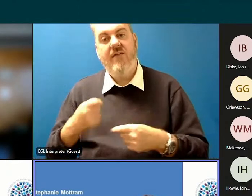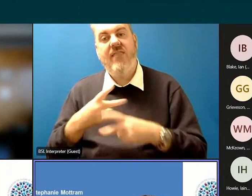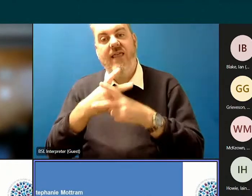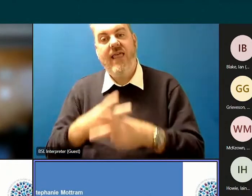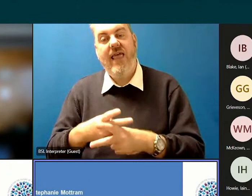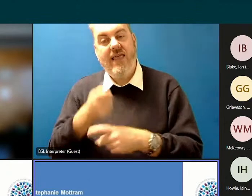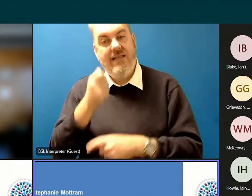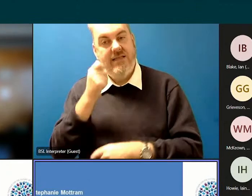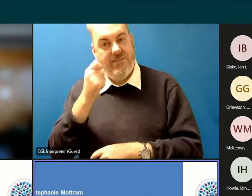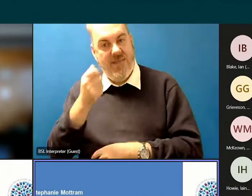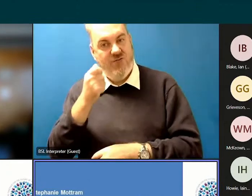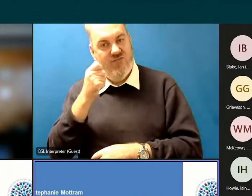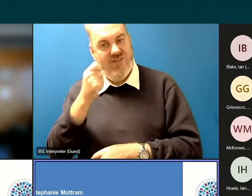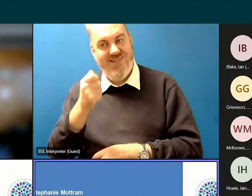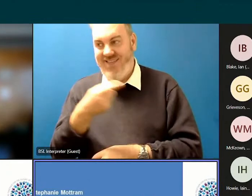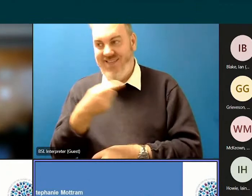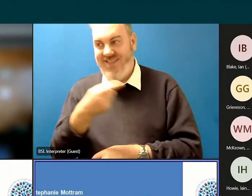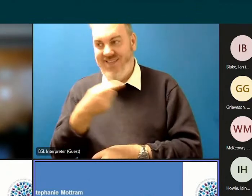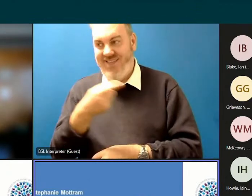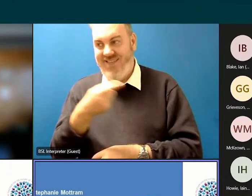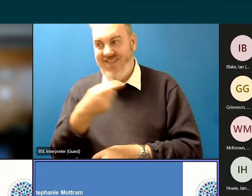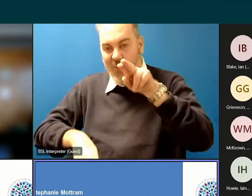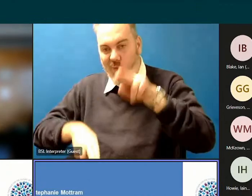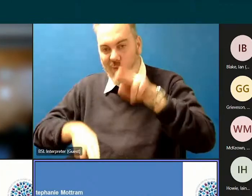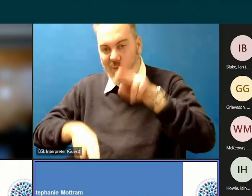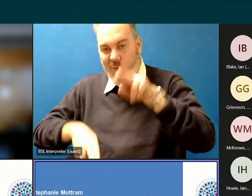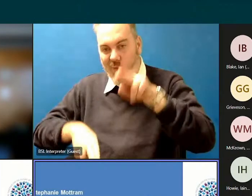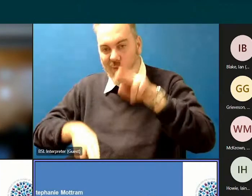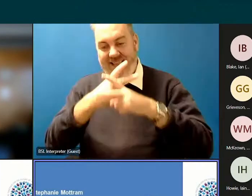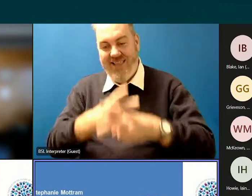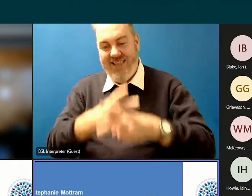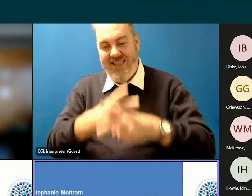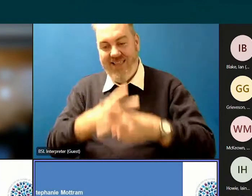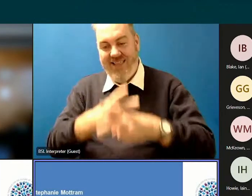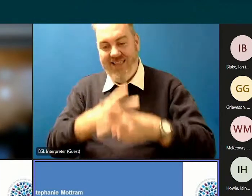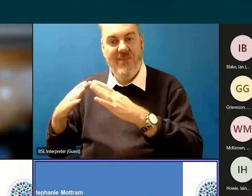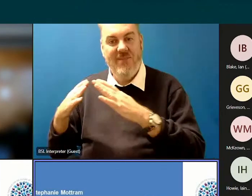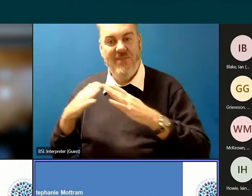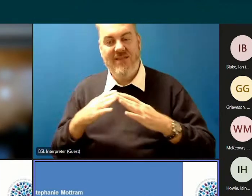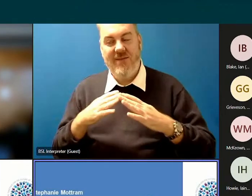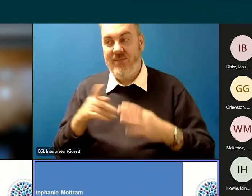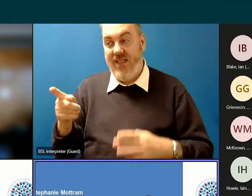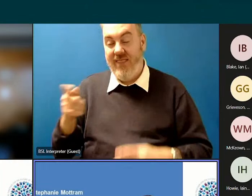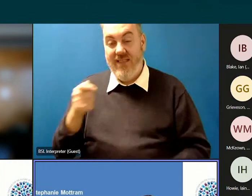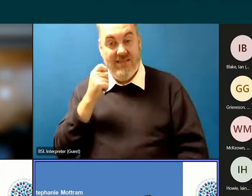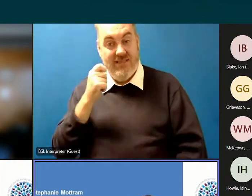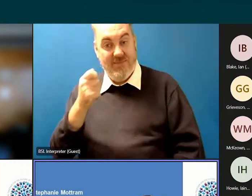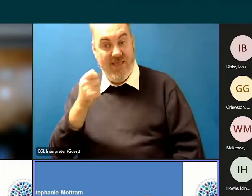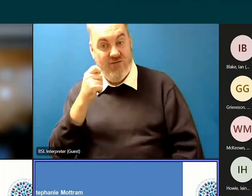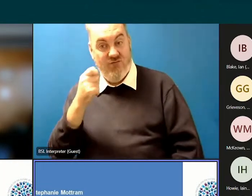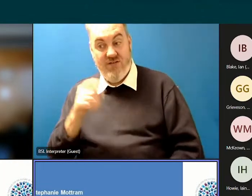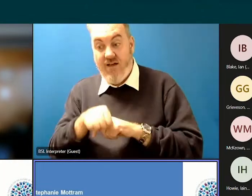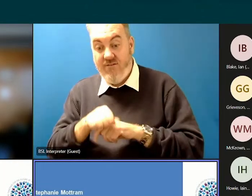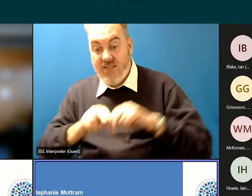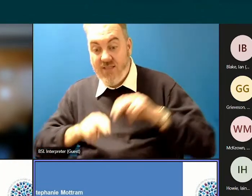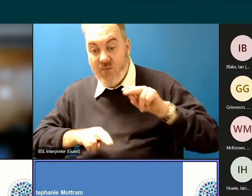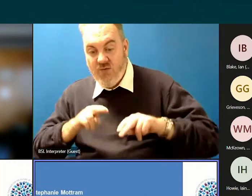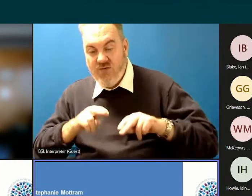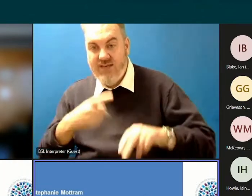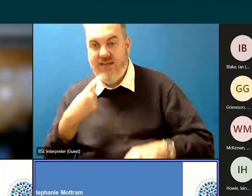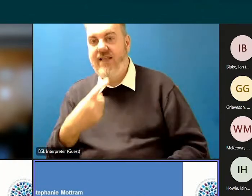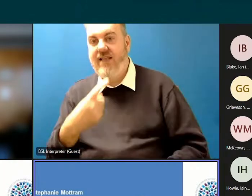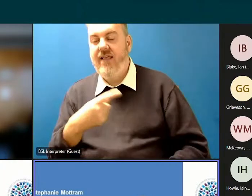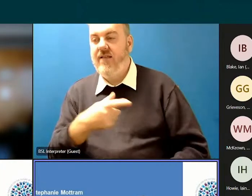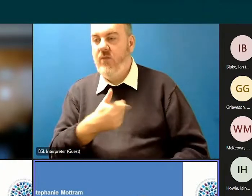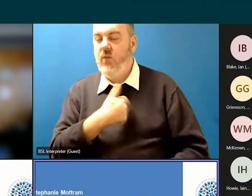Inspectorate, who provide the inspection and audit visits into care home, and the Care Inspectorate at any time after their audit or their inspection can say that they